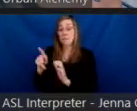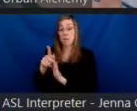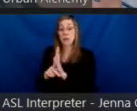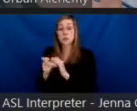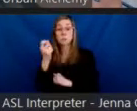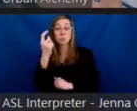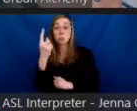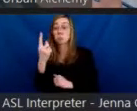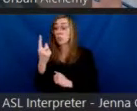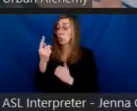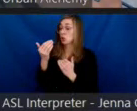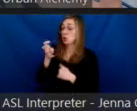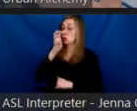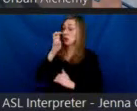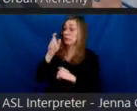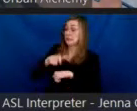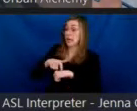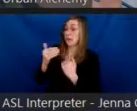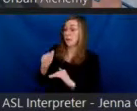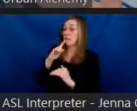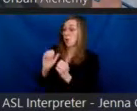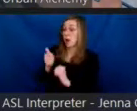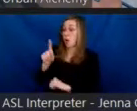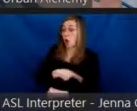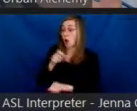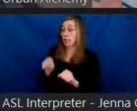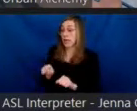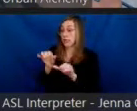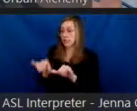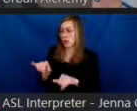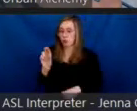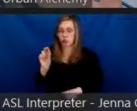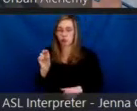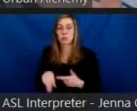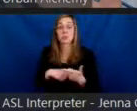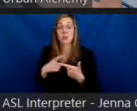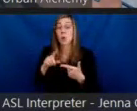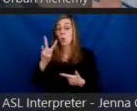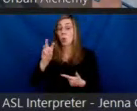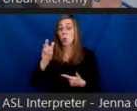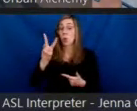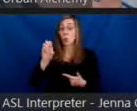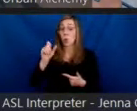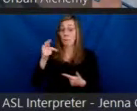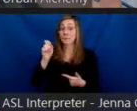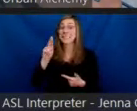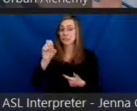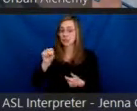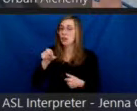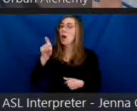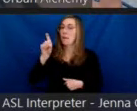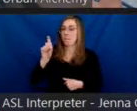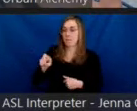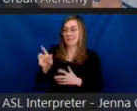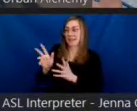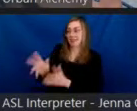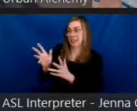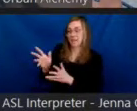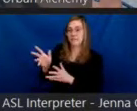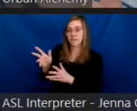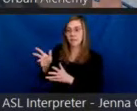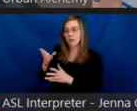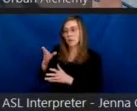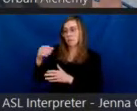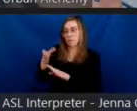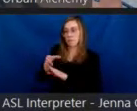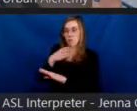length of stay. Weapons must be checked at the entrance. This is a zero tolerance policy. Alcohol and drugs cannot be consumed in common areas or